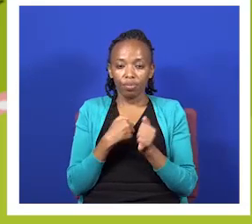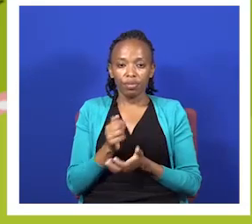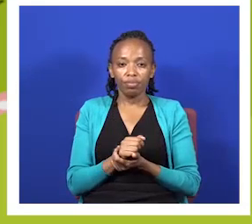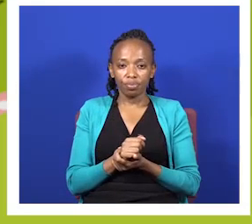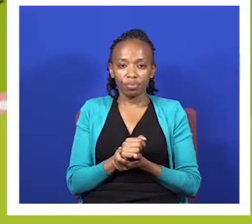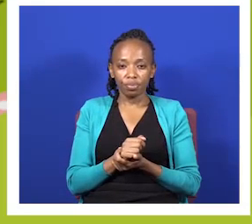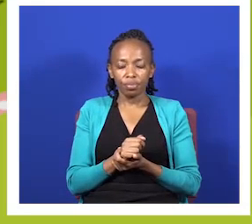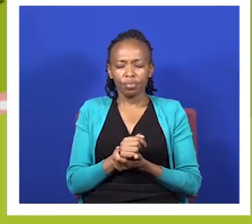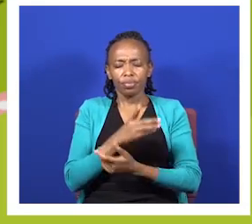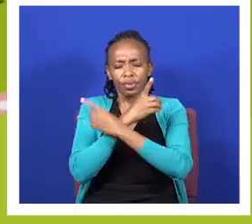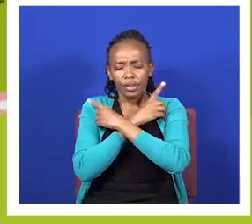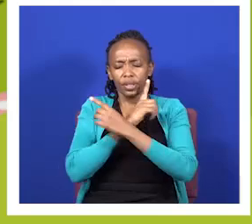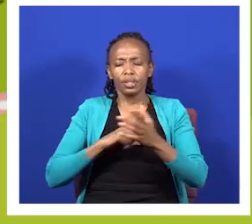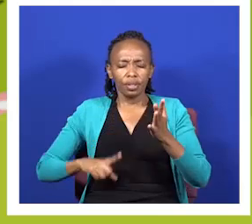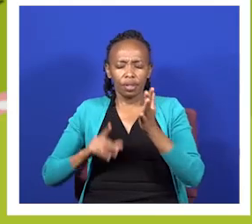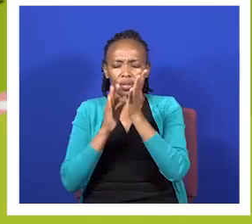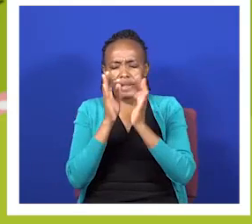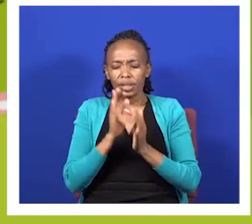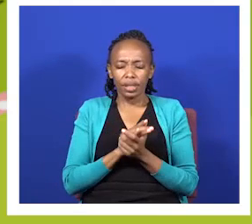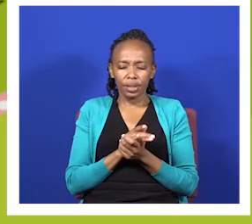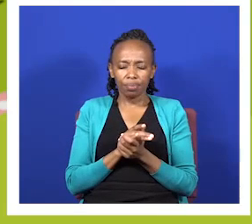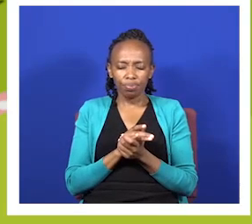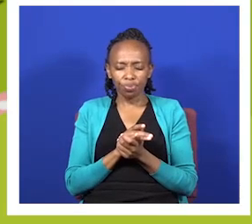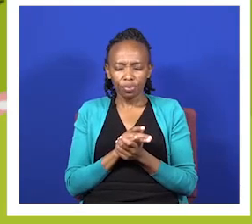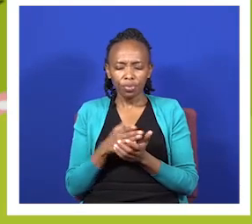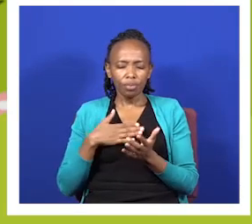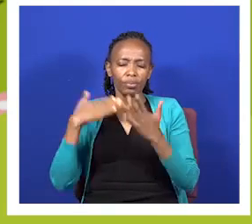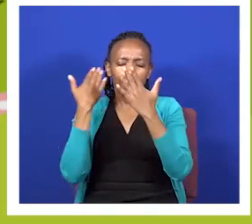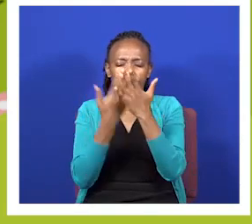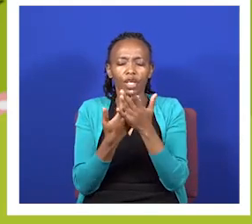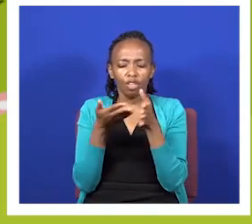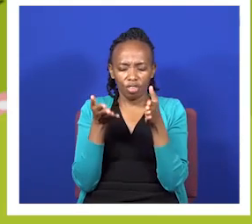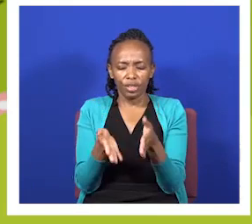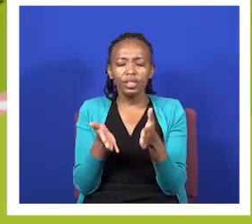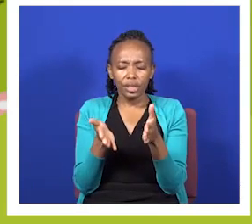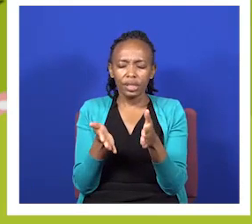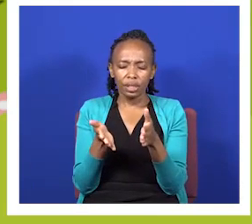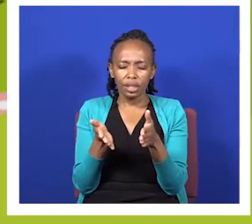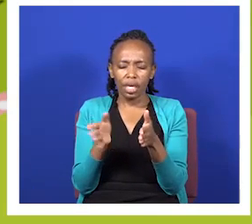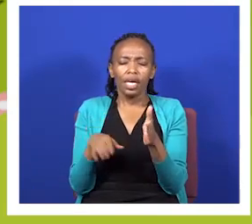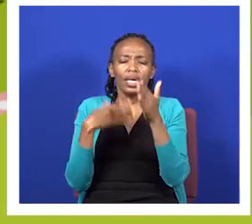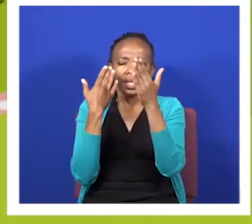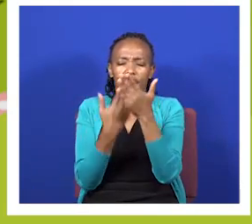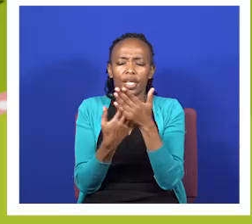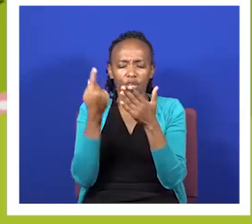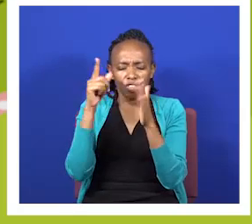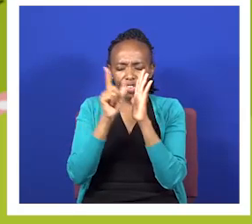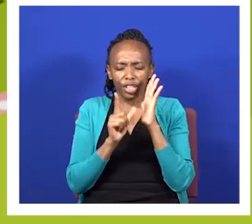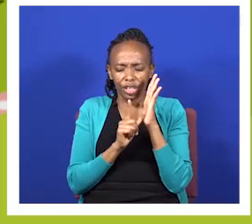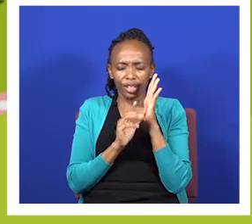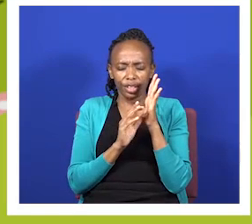me. Dear Lord Jesus, I thank you for today. I thank you